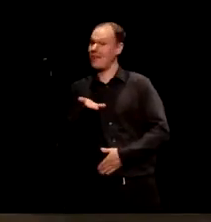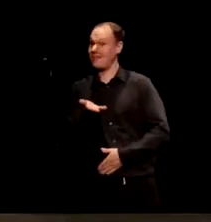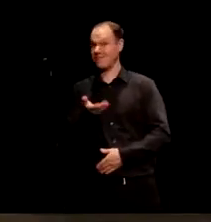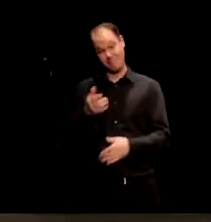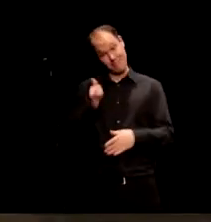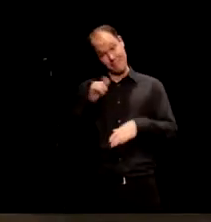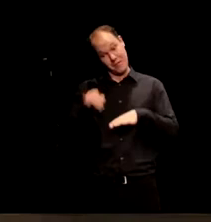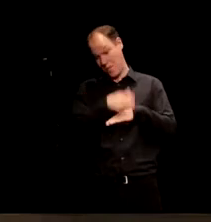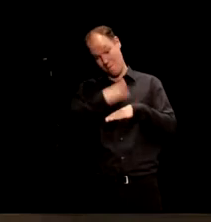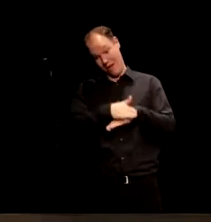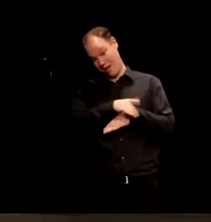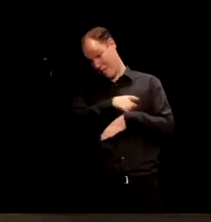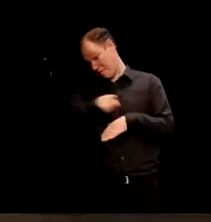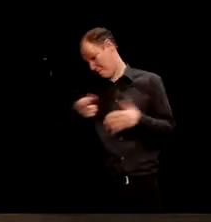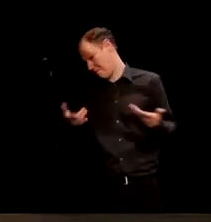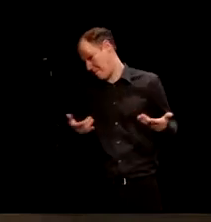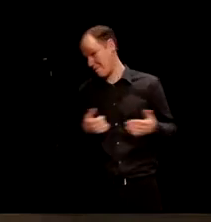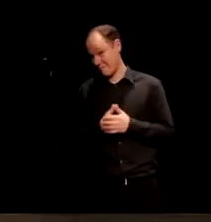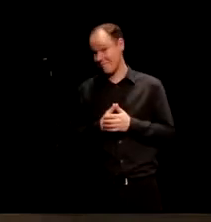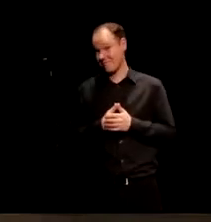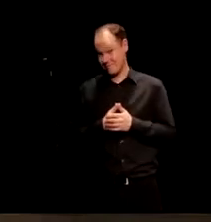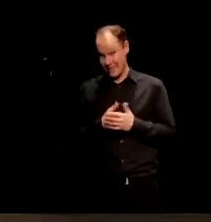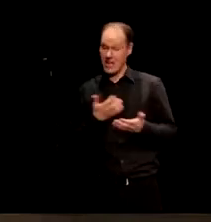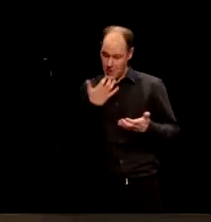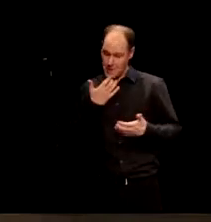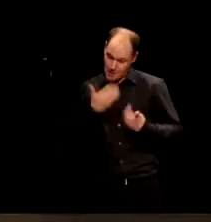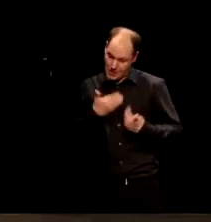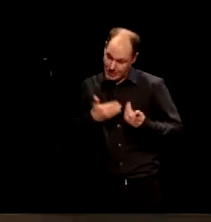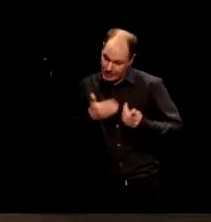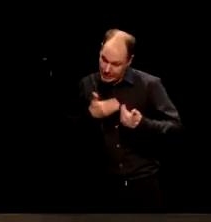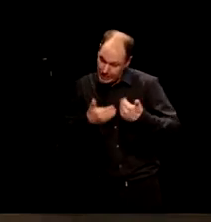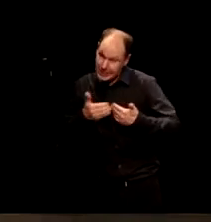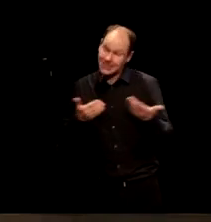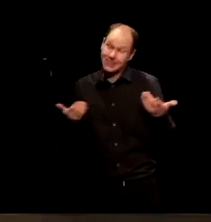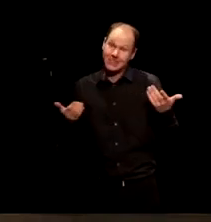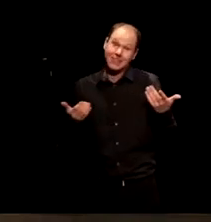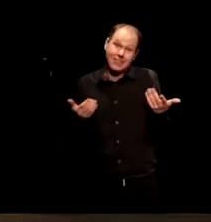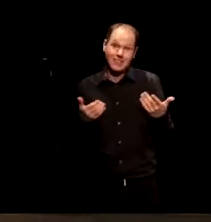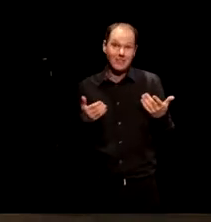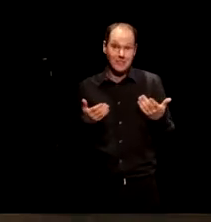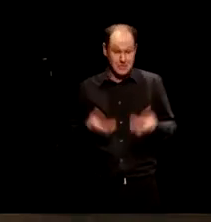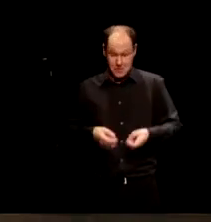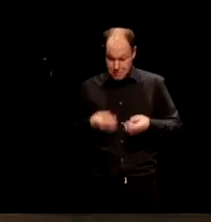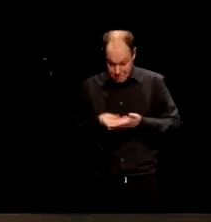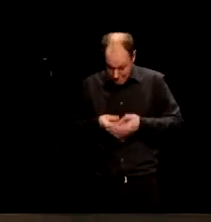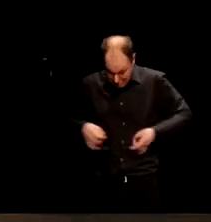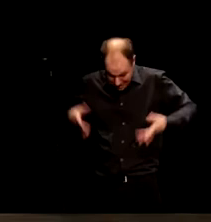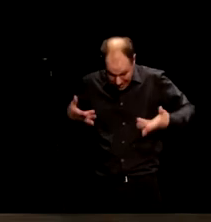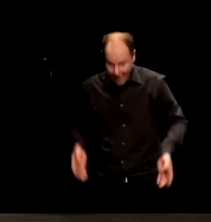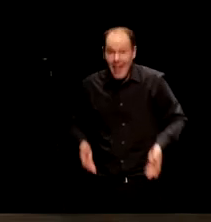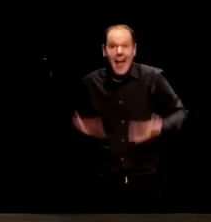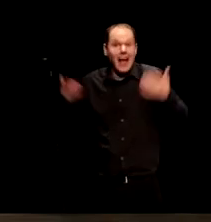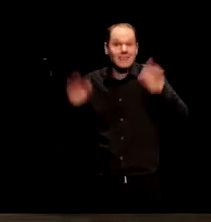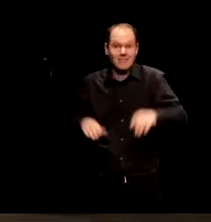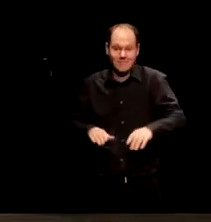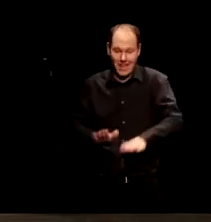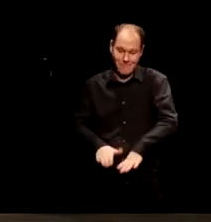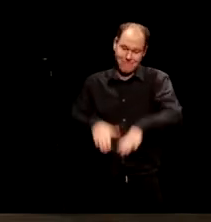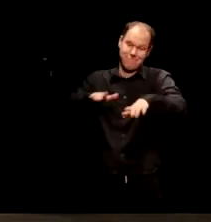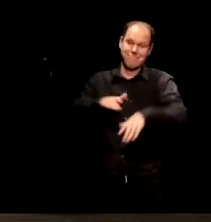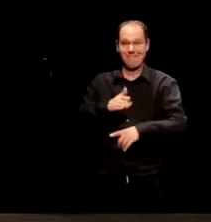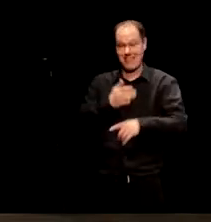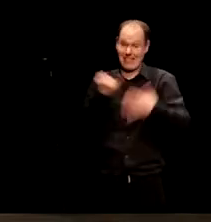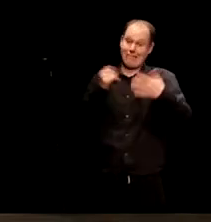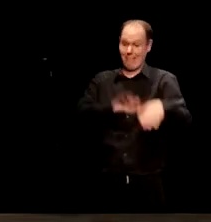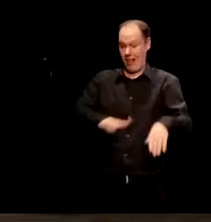up marrying him. And you struggle along, ever after, or next to nothing. Raise up half a dozen brats and